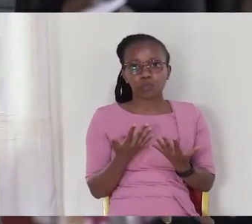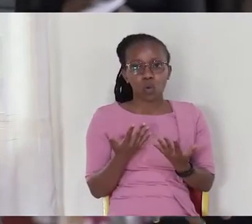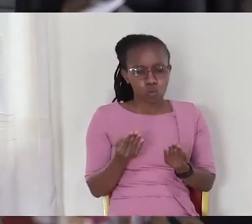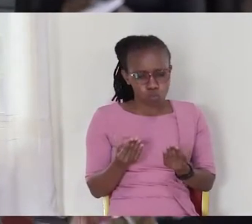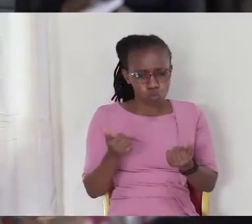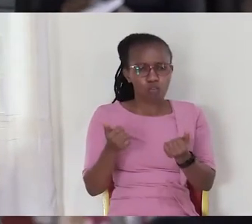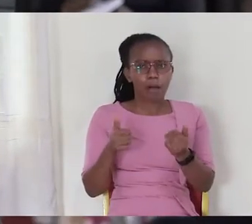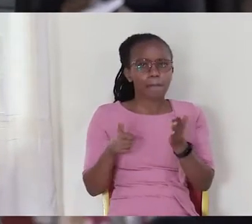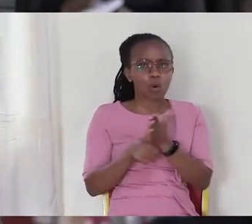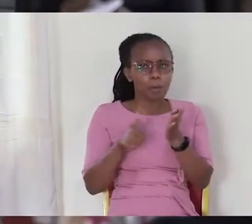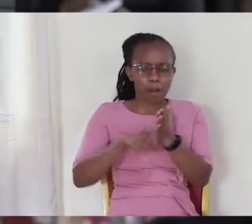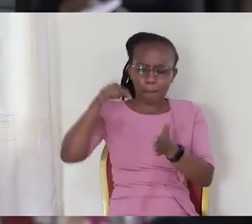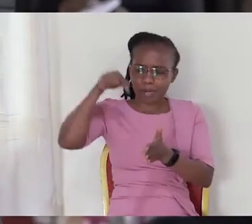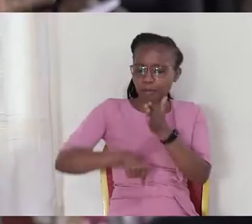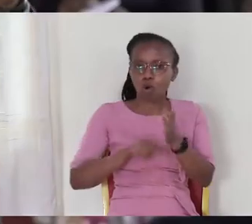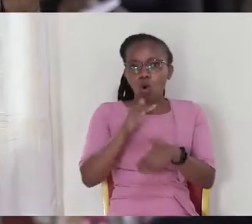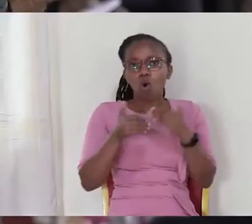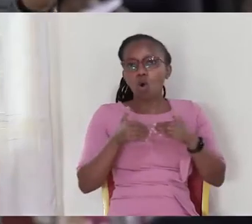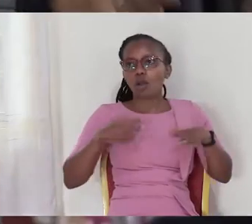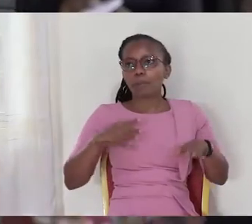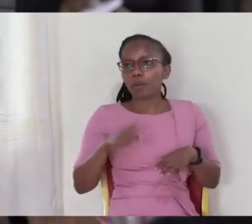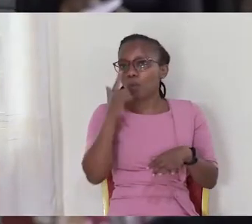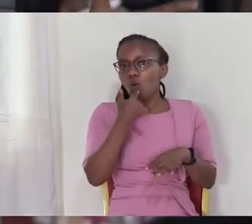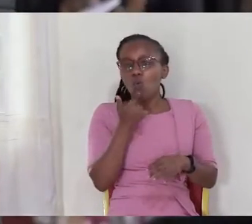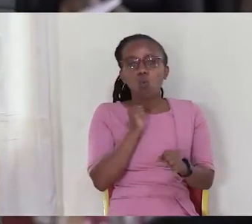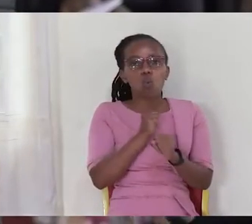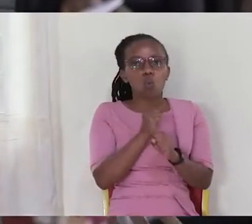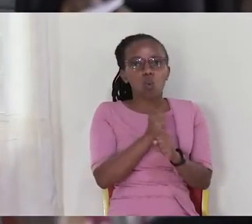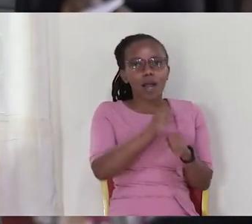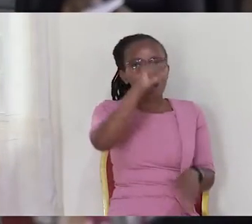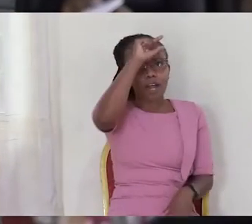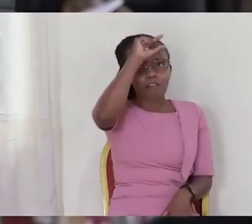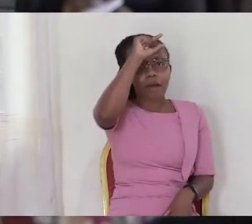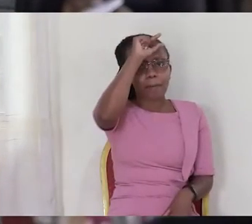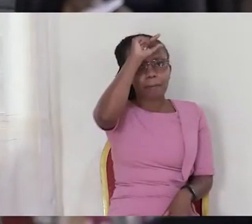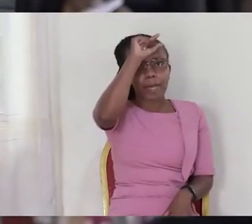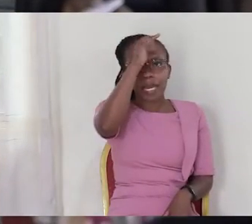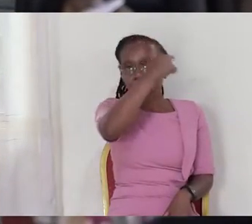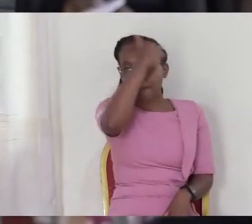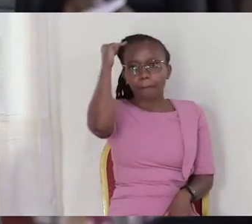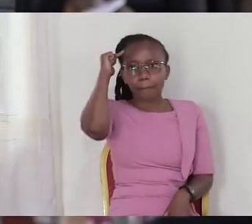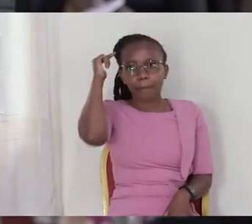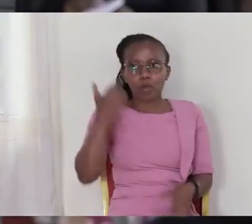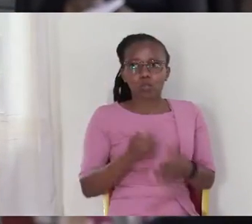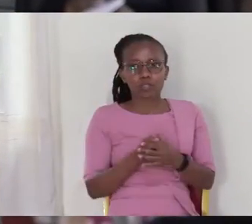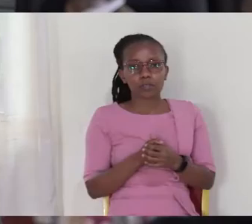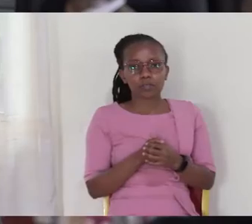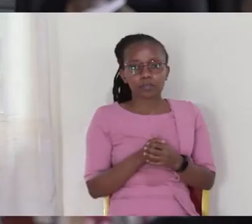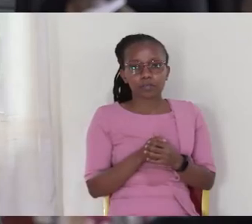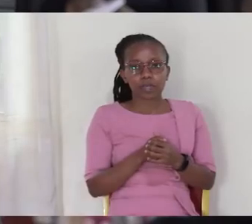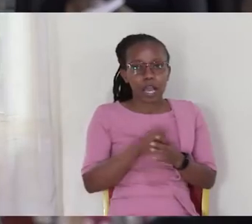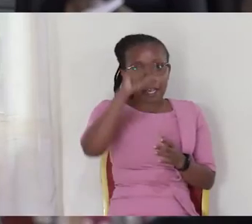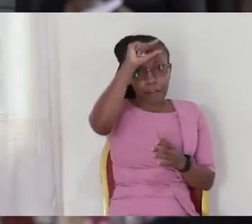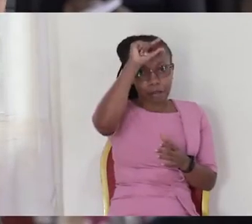of situations, especially all the actors who are working on elections from the government side of things. We have also so many representations here from the